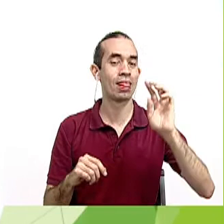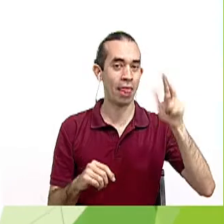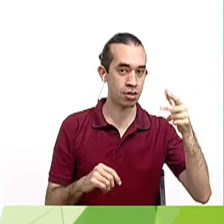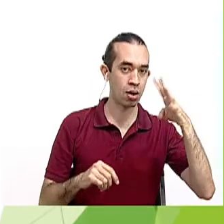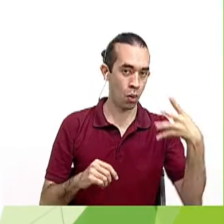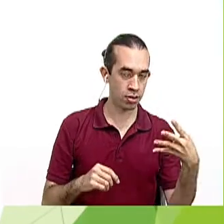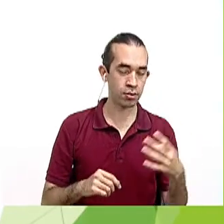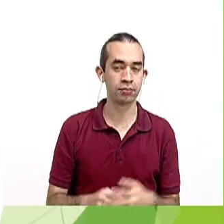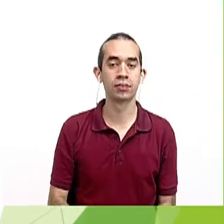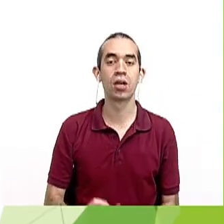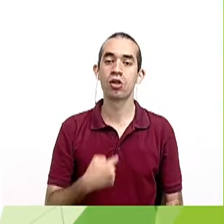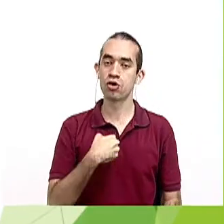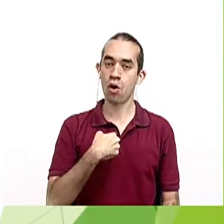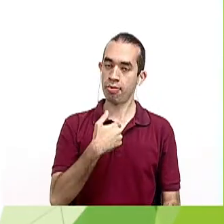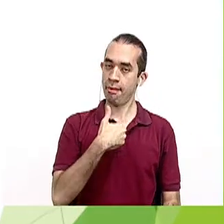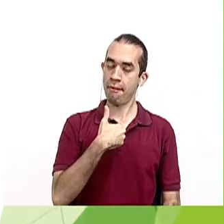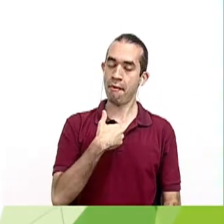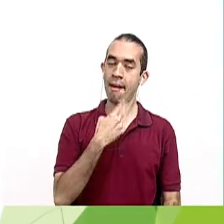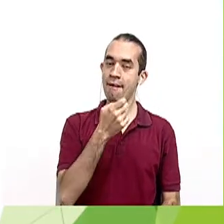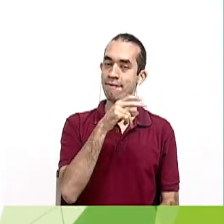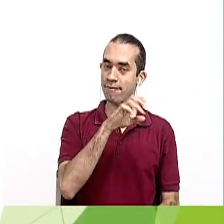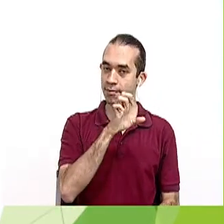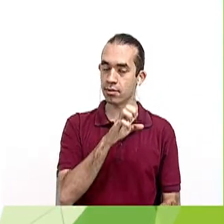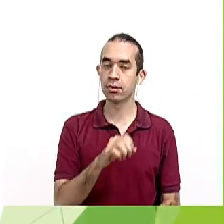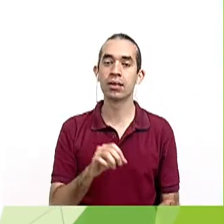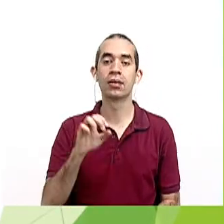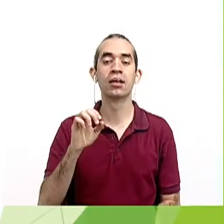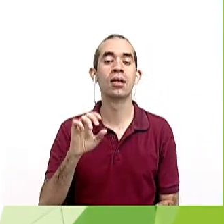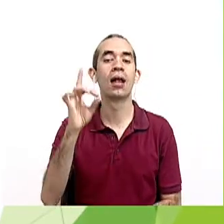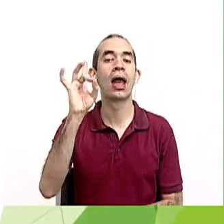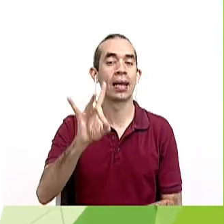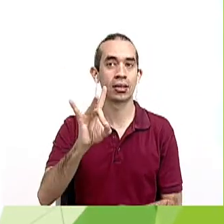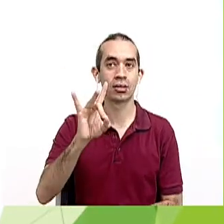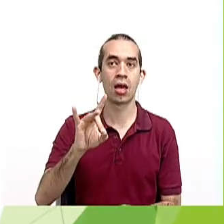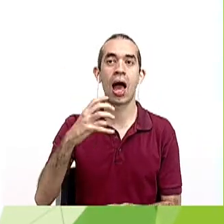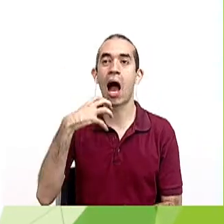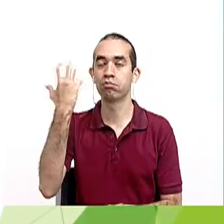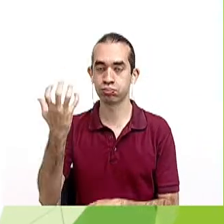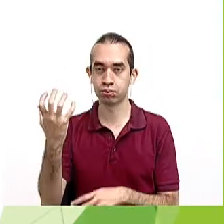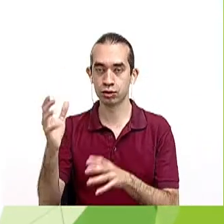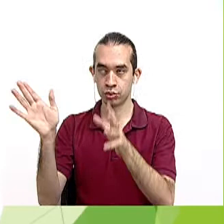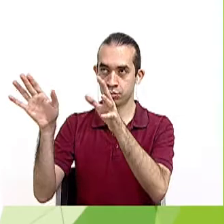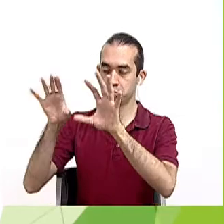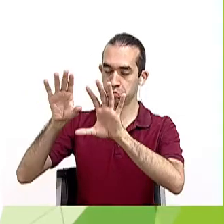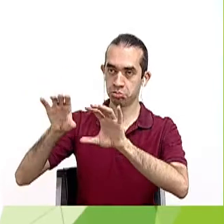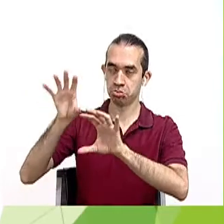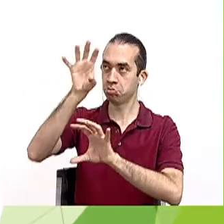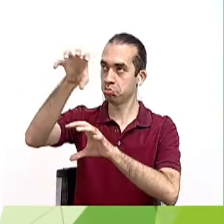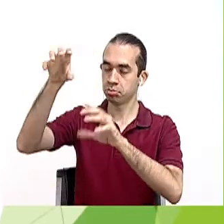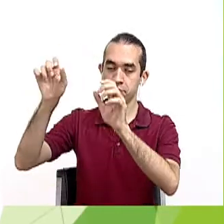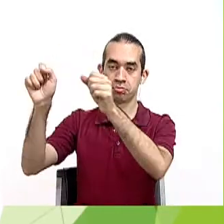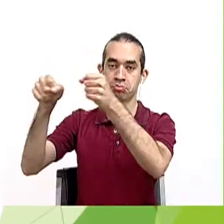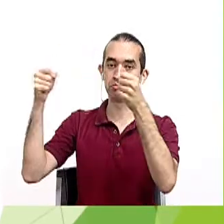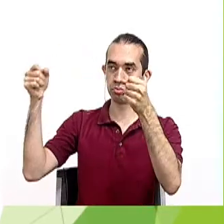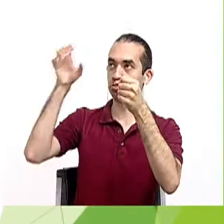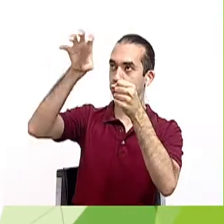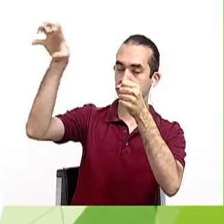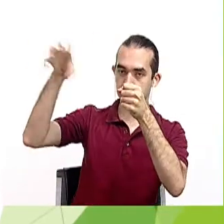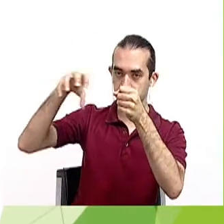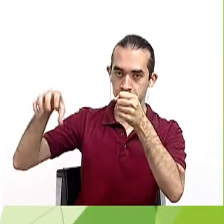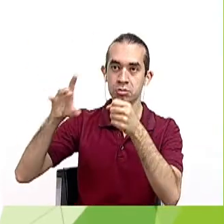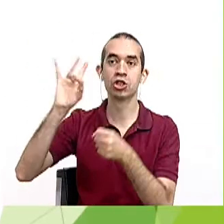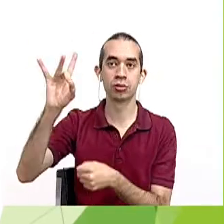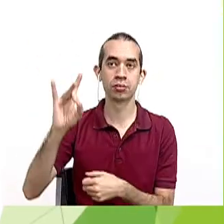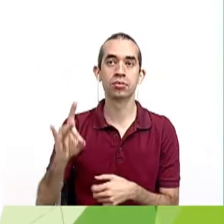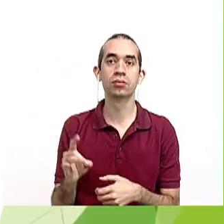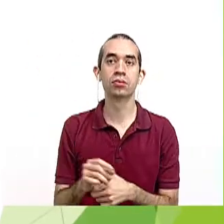8 apples in the cupboard. He has 8 apples in the cupboard. In this case,